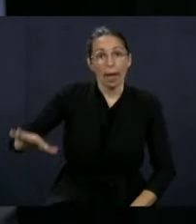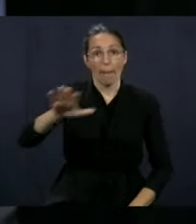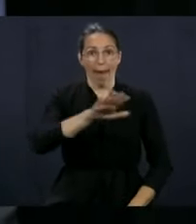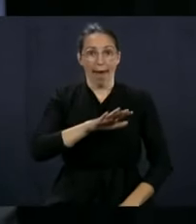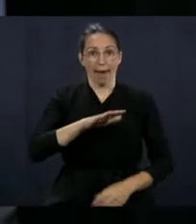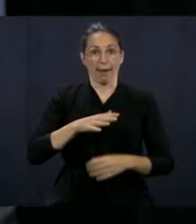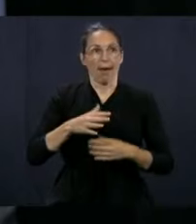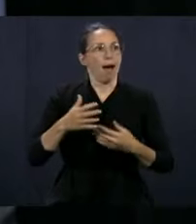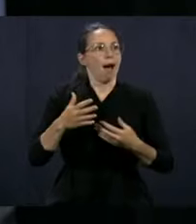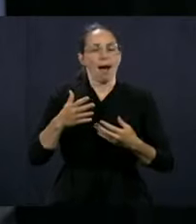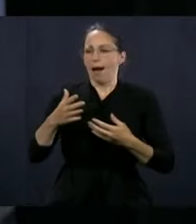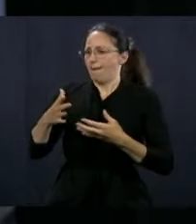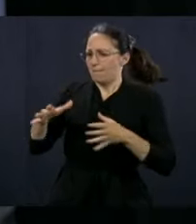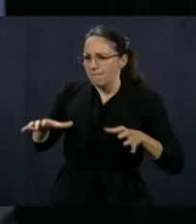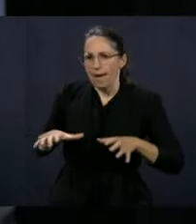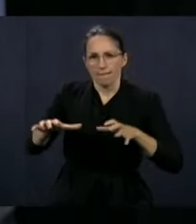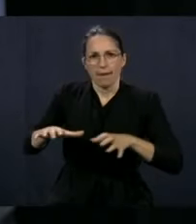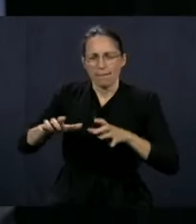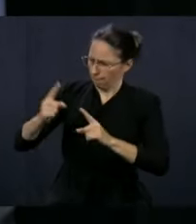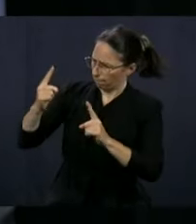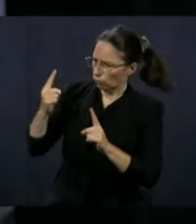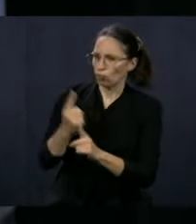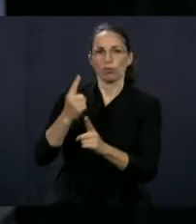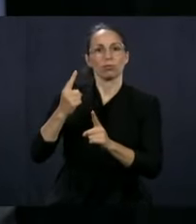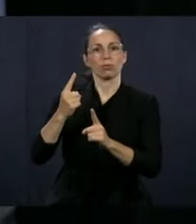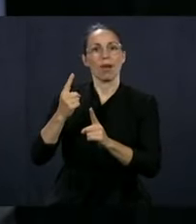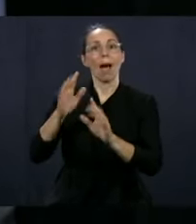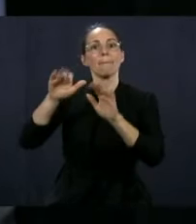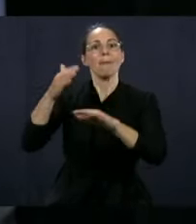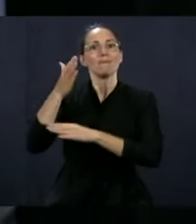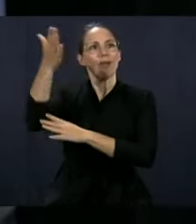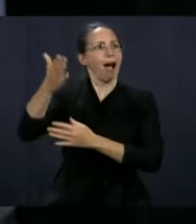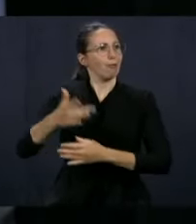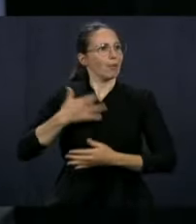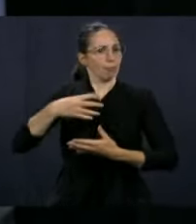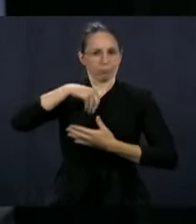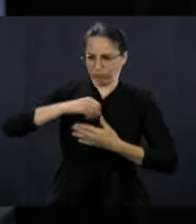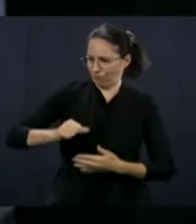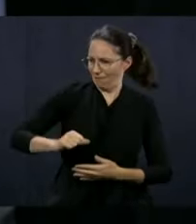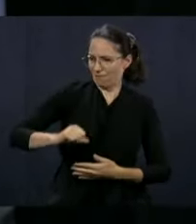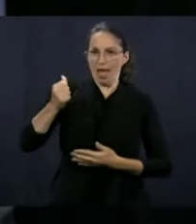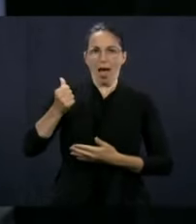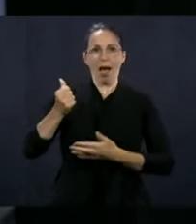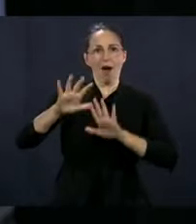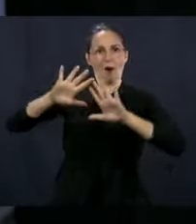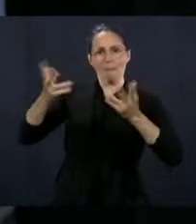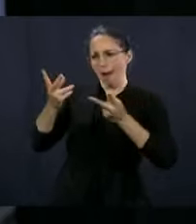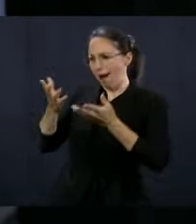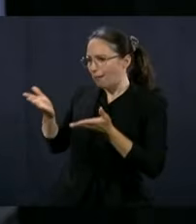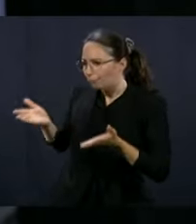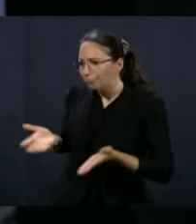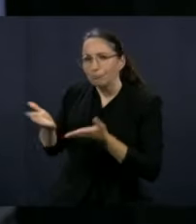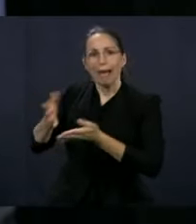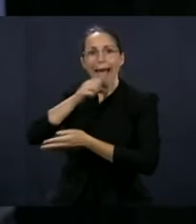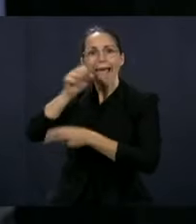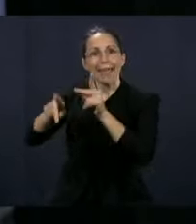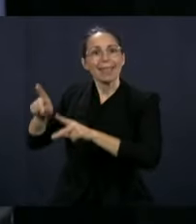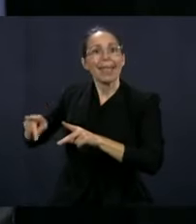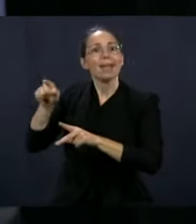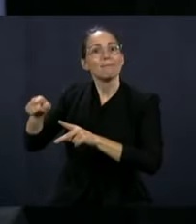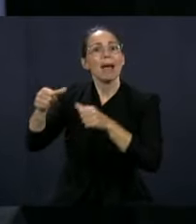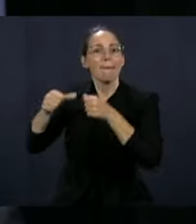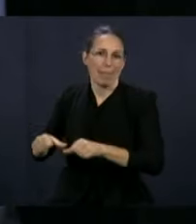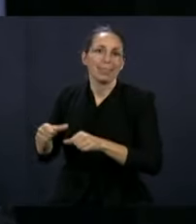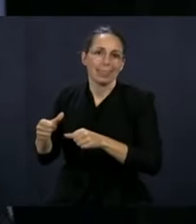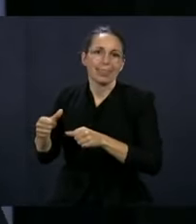in Quebec, to do whatever is necessary so that in the future we can be proud of the way that we treat our